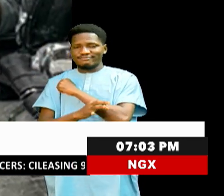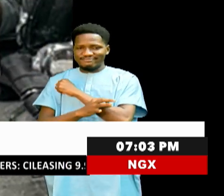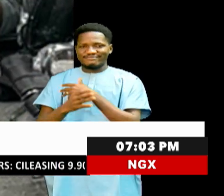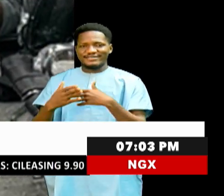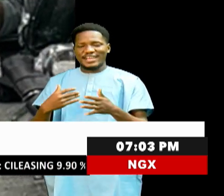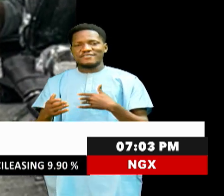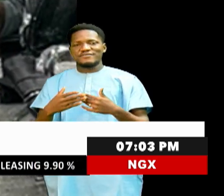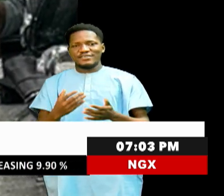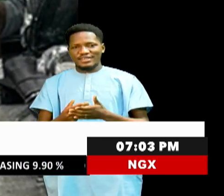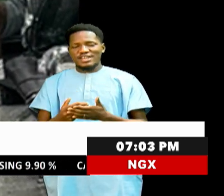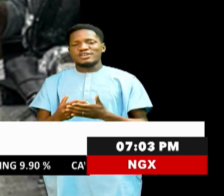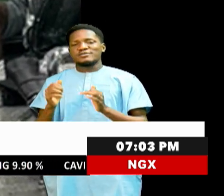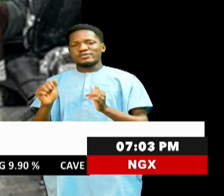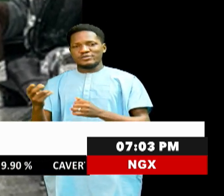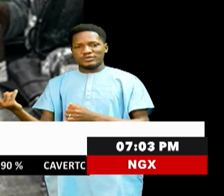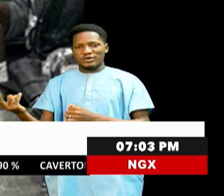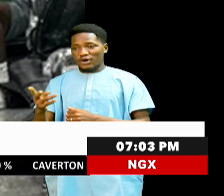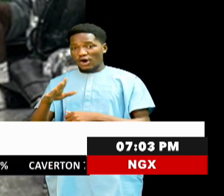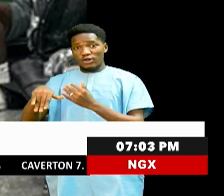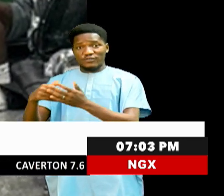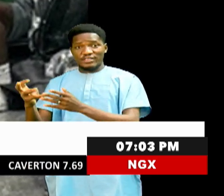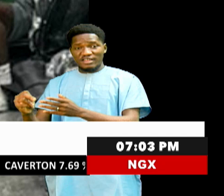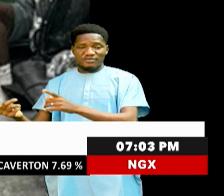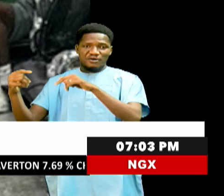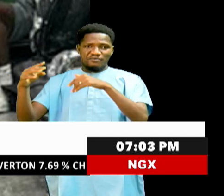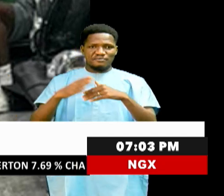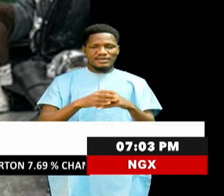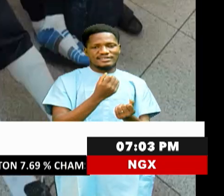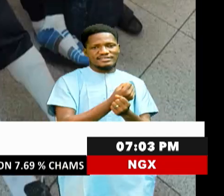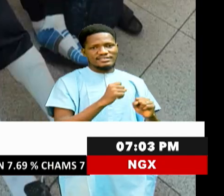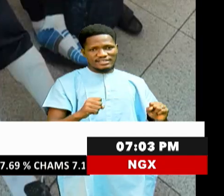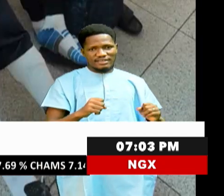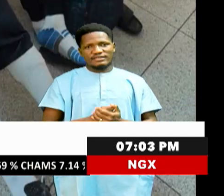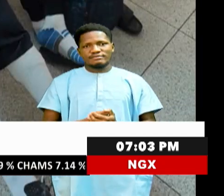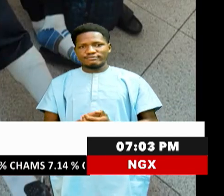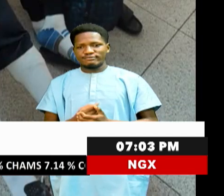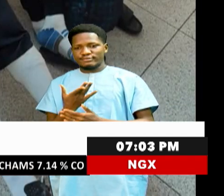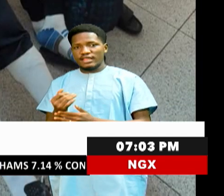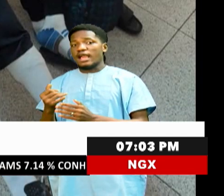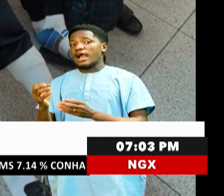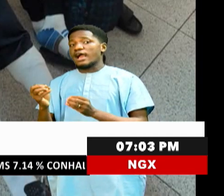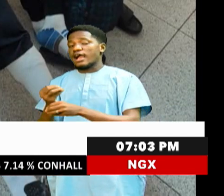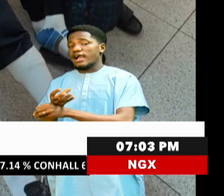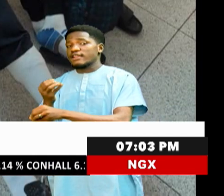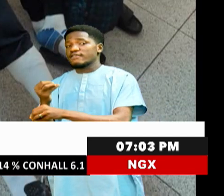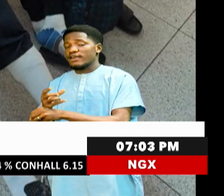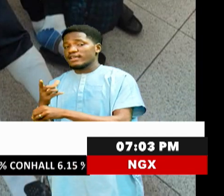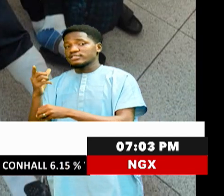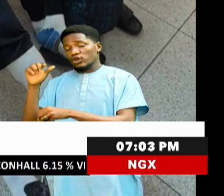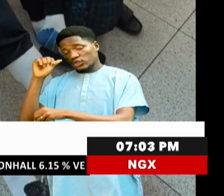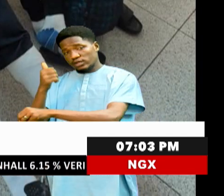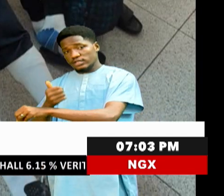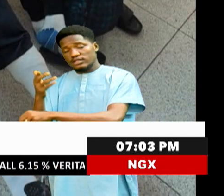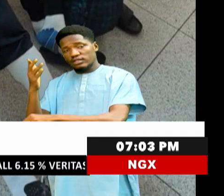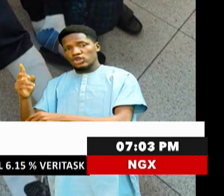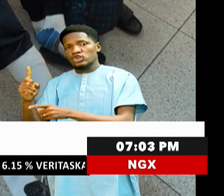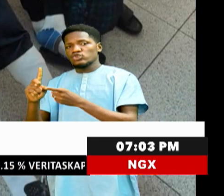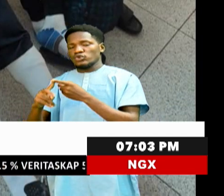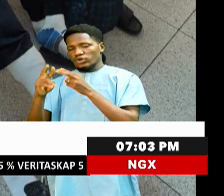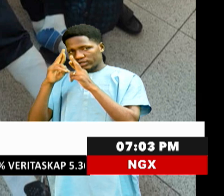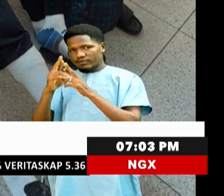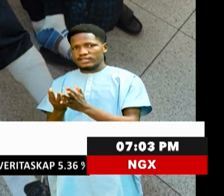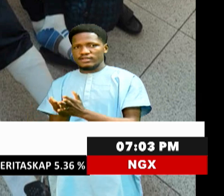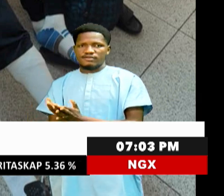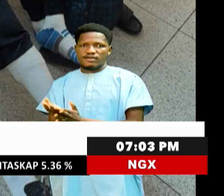to Nigeria. The minister urged Libyan authorities to uphold international sports relations and respect the rights of